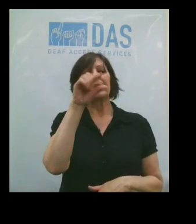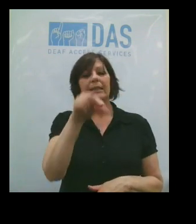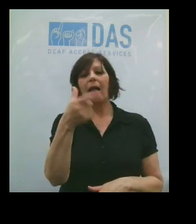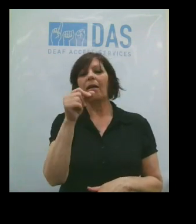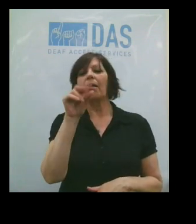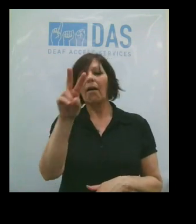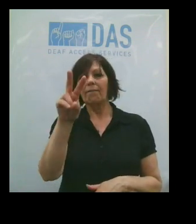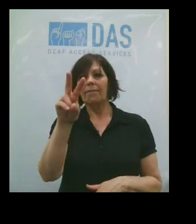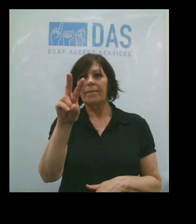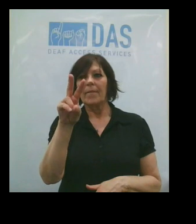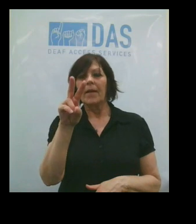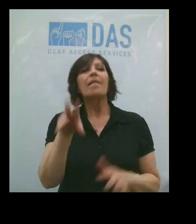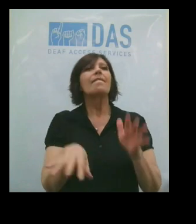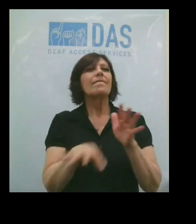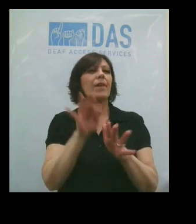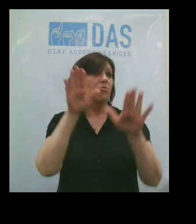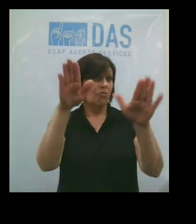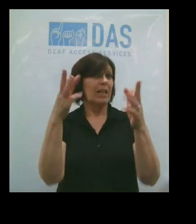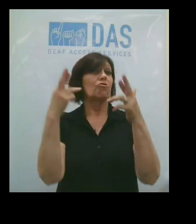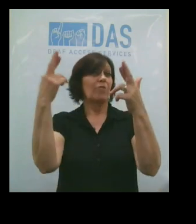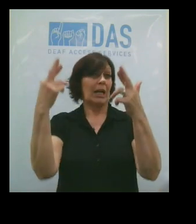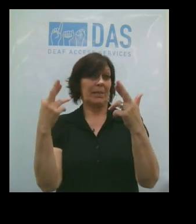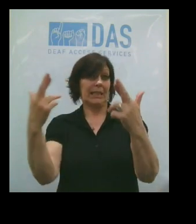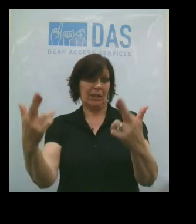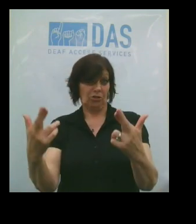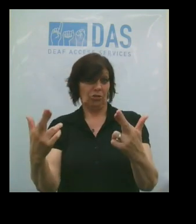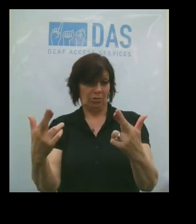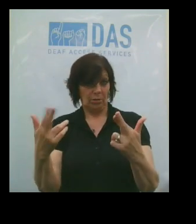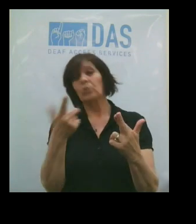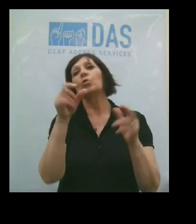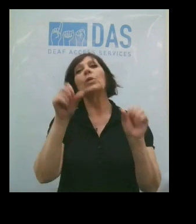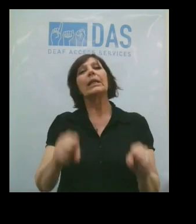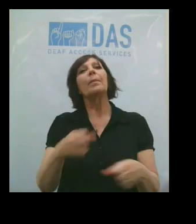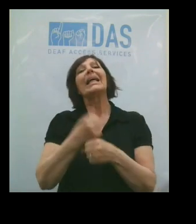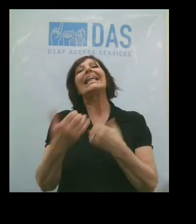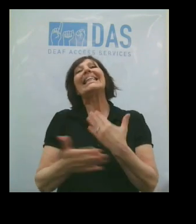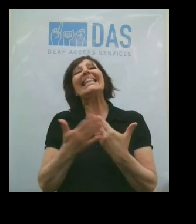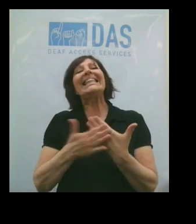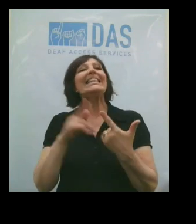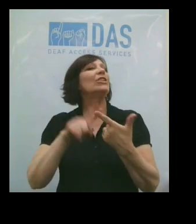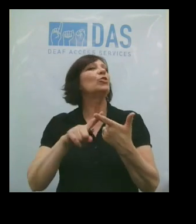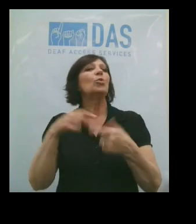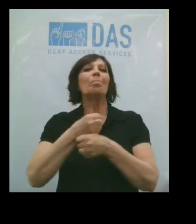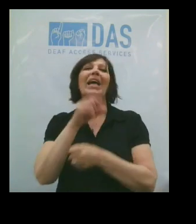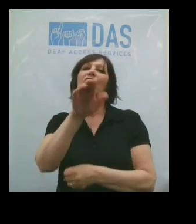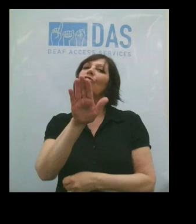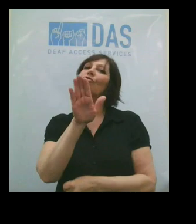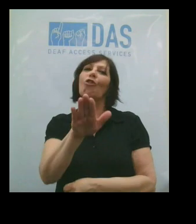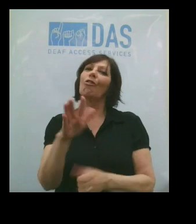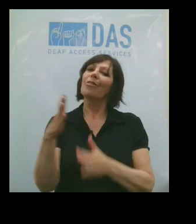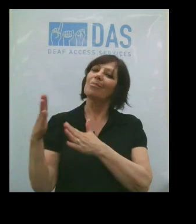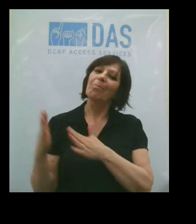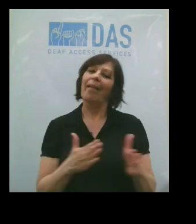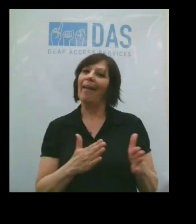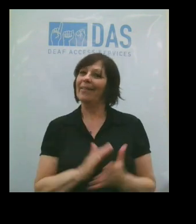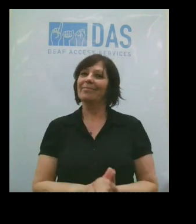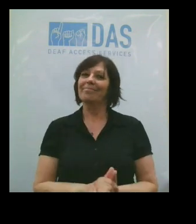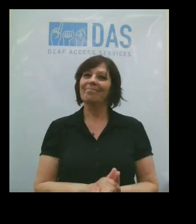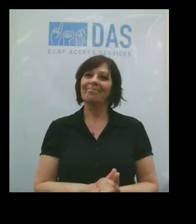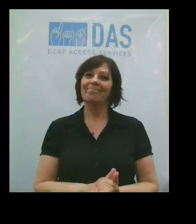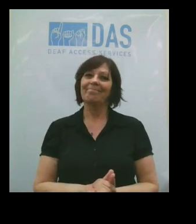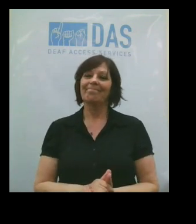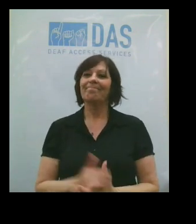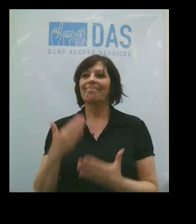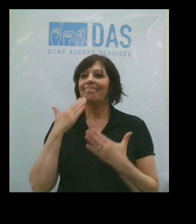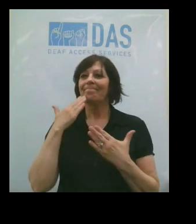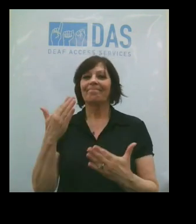www.cdc.gov, and find some great recommendations so you can make it easy to fill in that template for you. Thank you, Doctor.